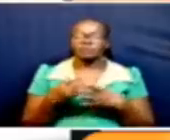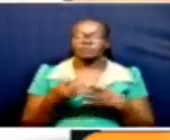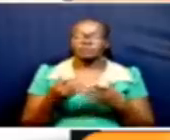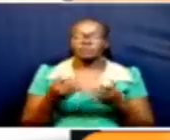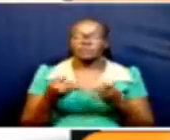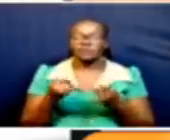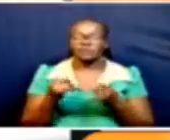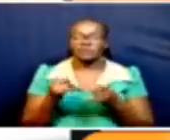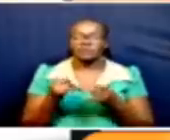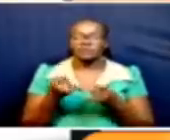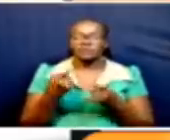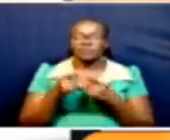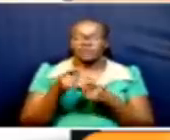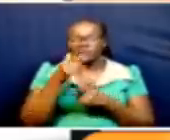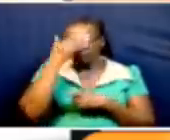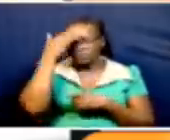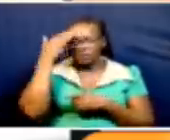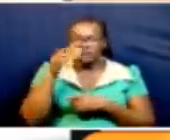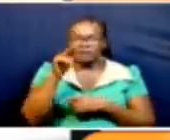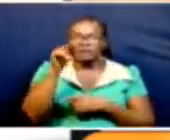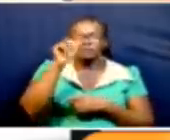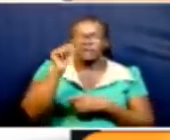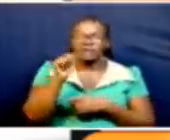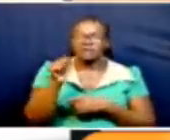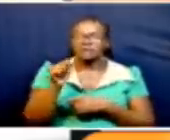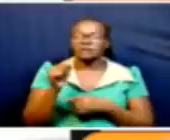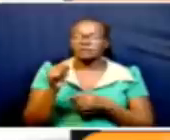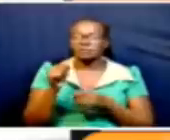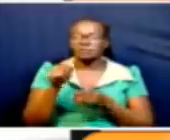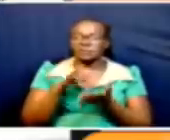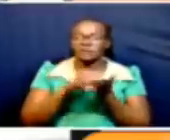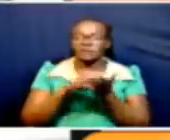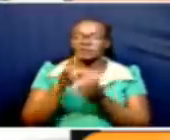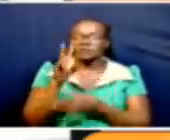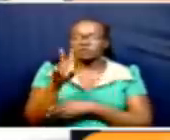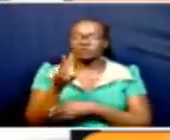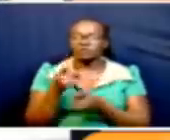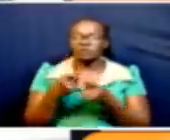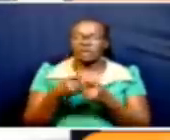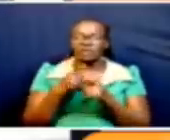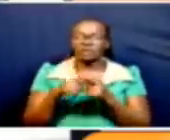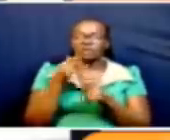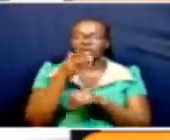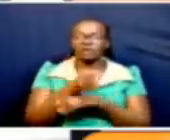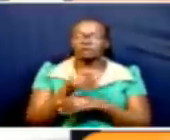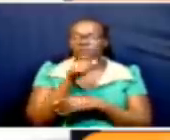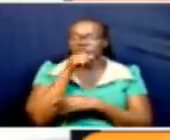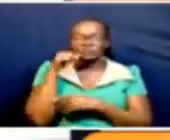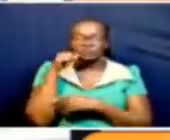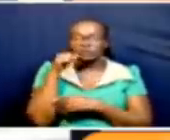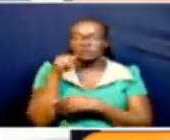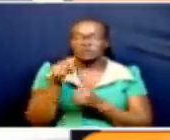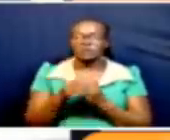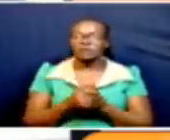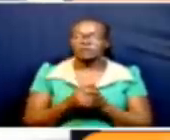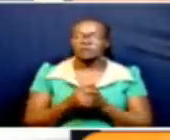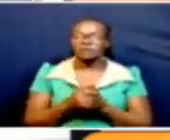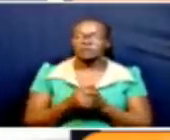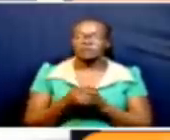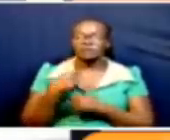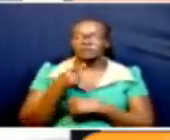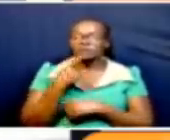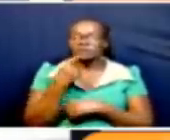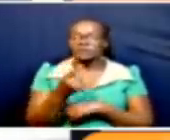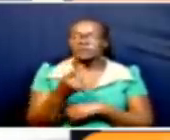NYS season 2. Mm-hmm. Now we are in mercury. Yes. After 2 weeks, tutakuwa kwa ingine. After 3 weeks, and then you say, "E